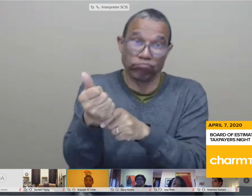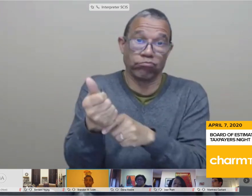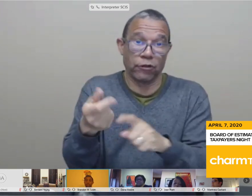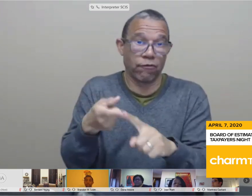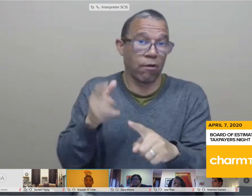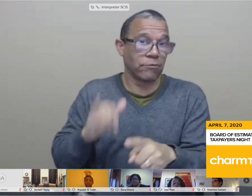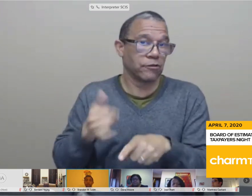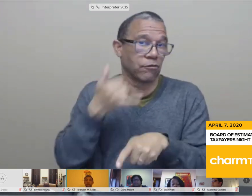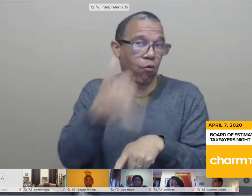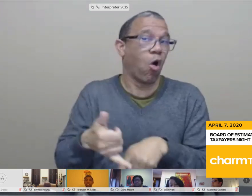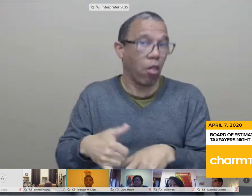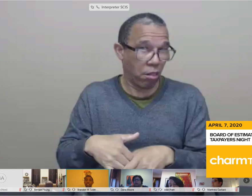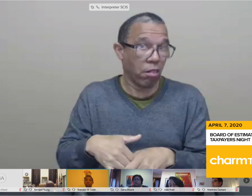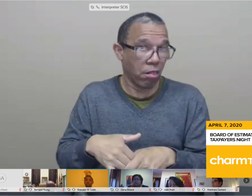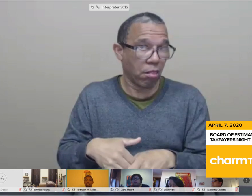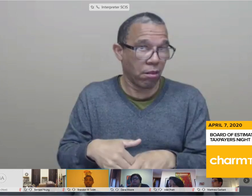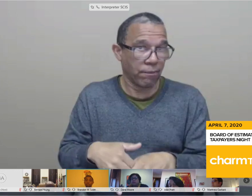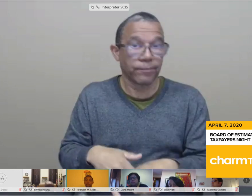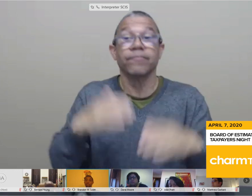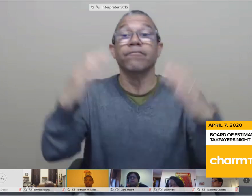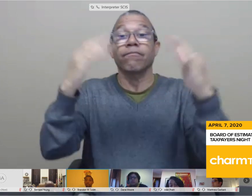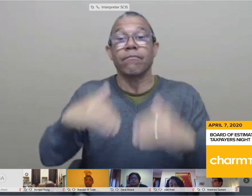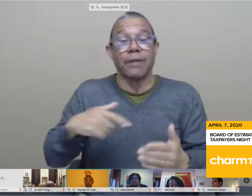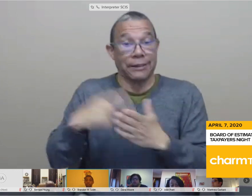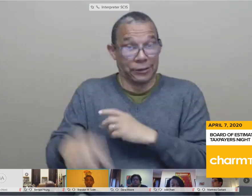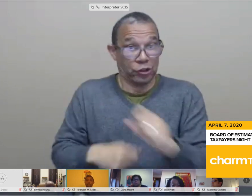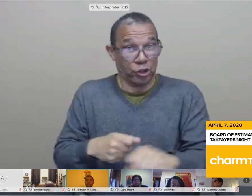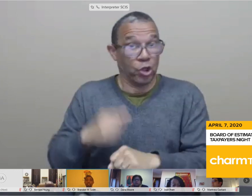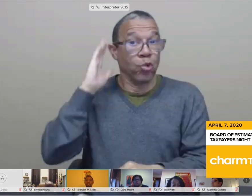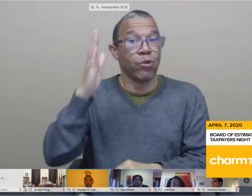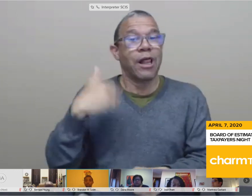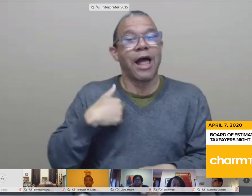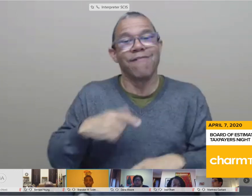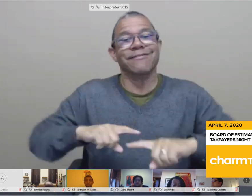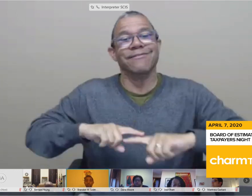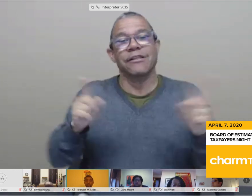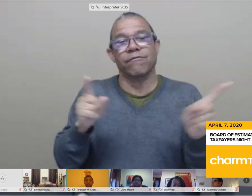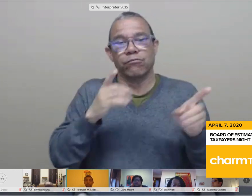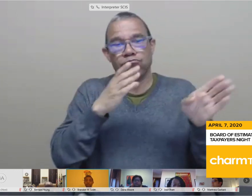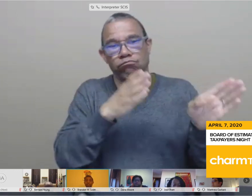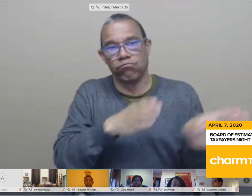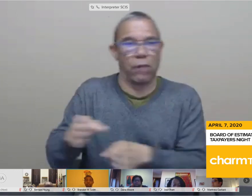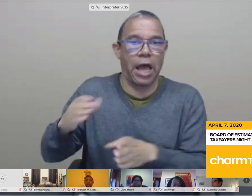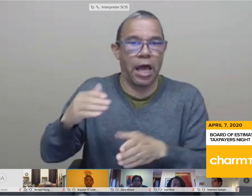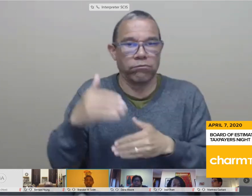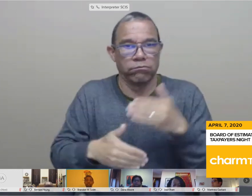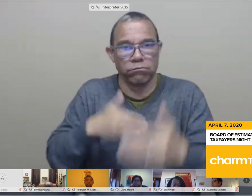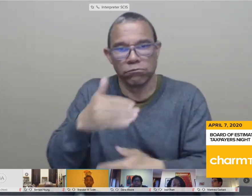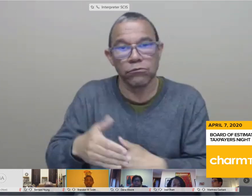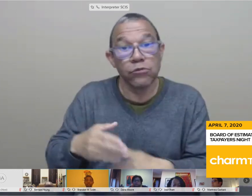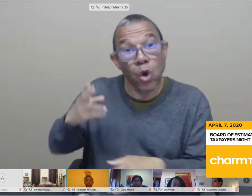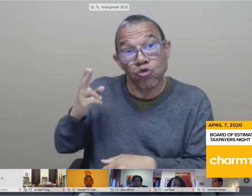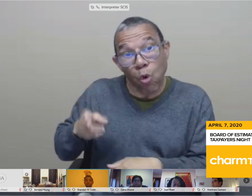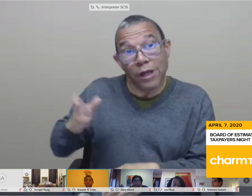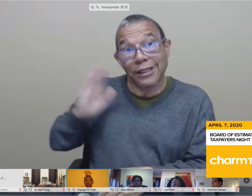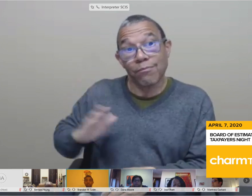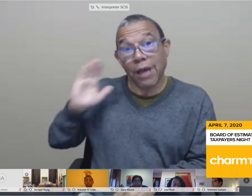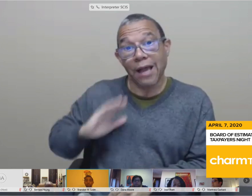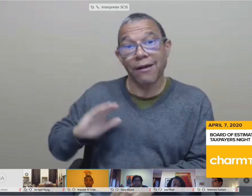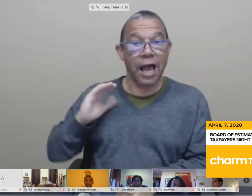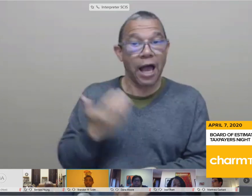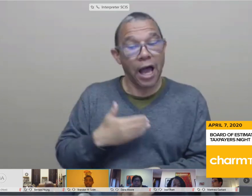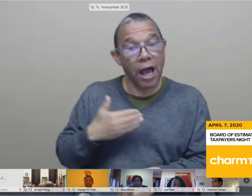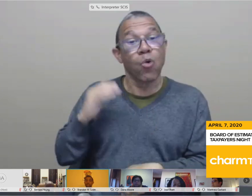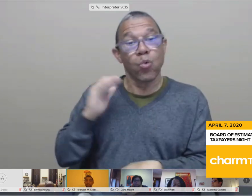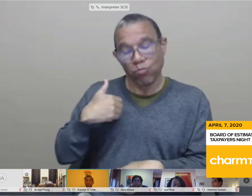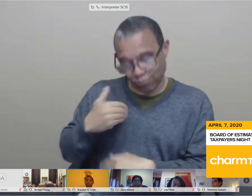that. This year, we'll be doing things a little differently. Historically, the Bureau of Budget Management Research presents to